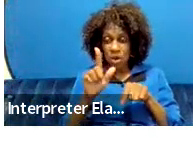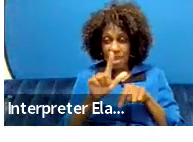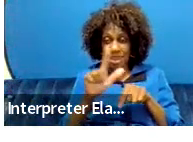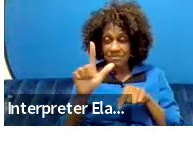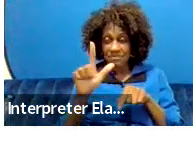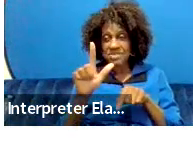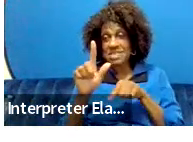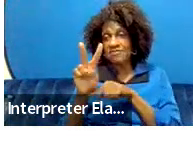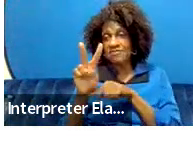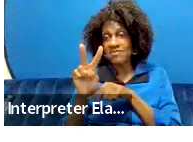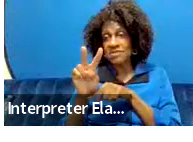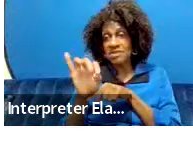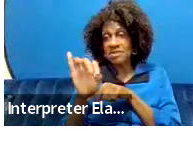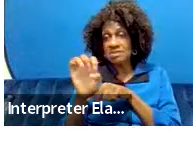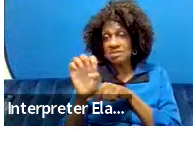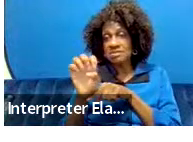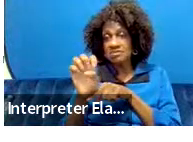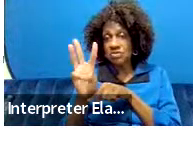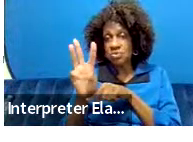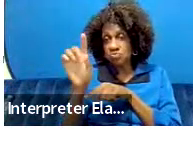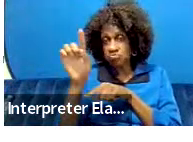of the video.